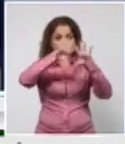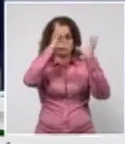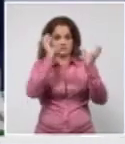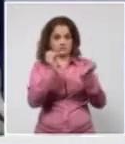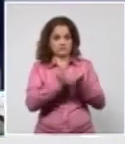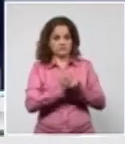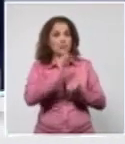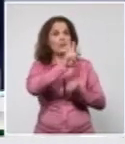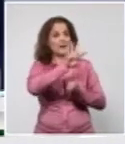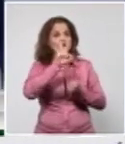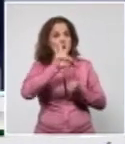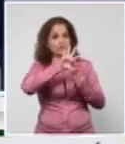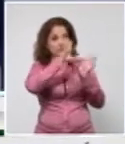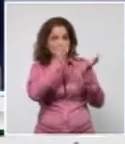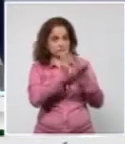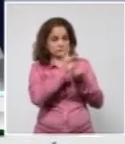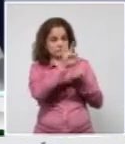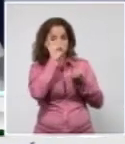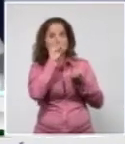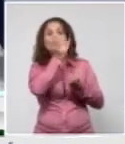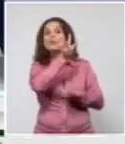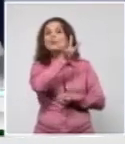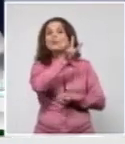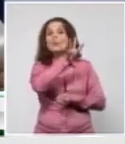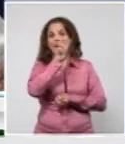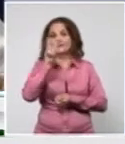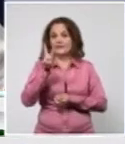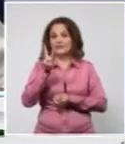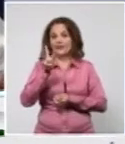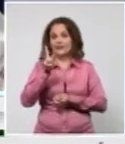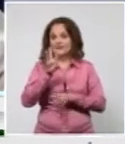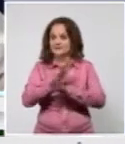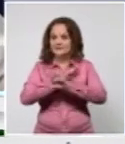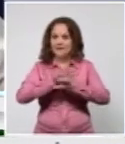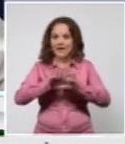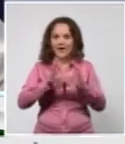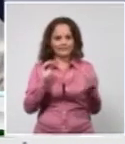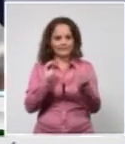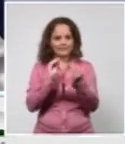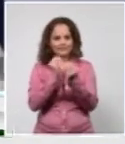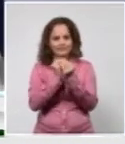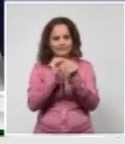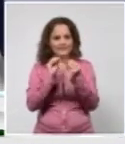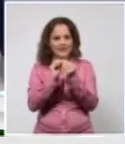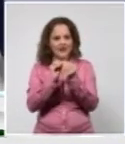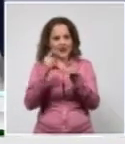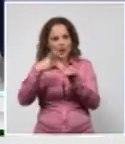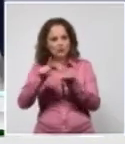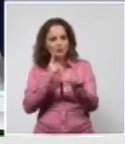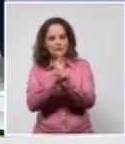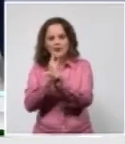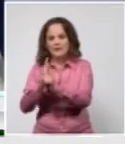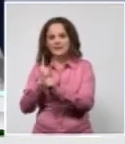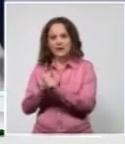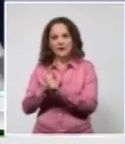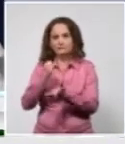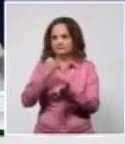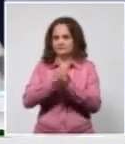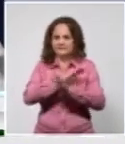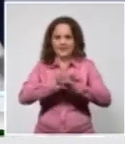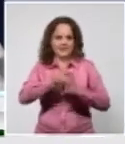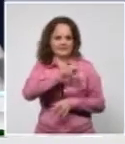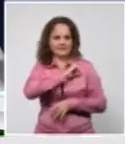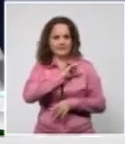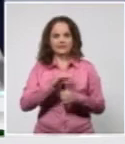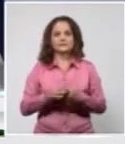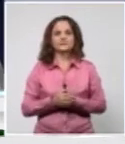of infection linked to 5 patients is yet to be determined. Hence, this figure stands at 62 patients